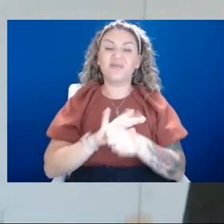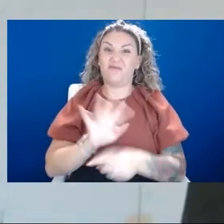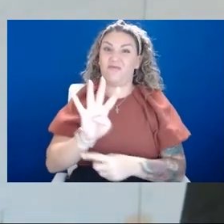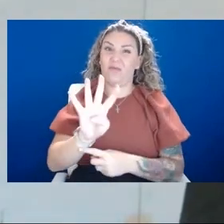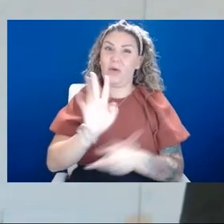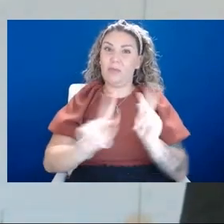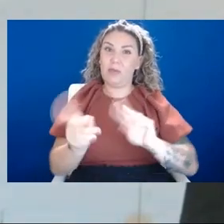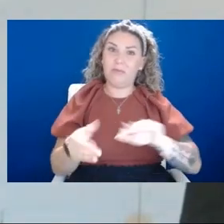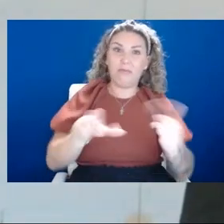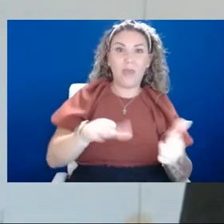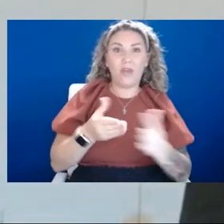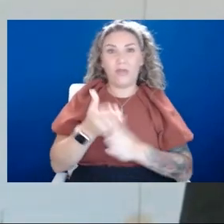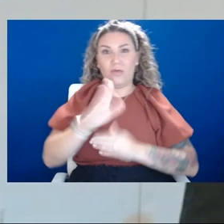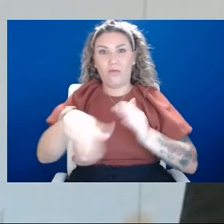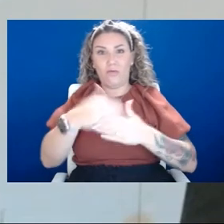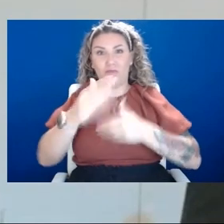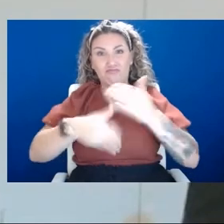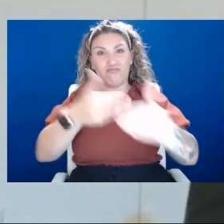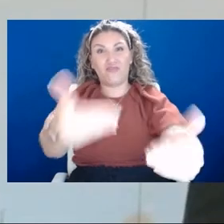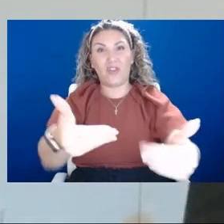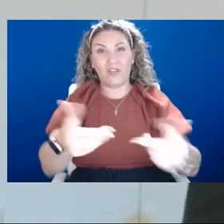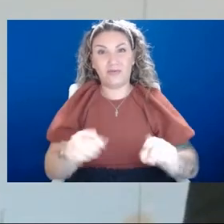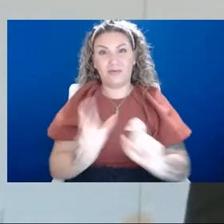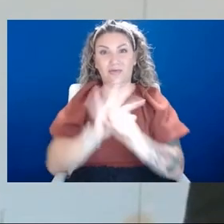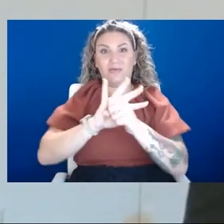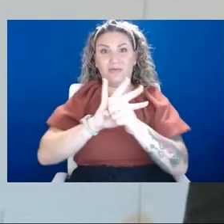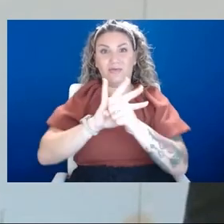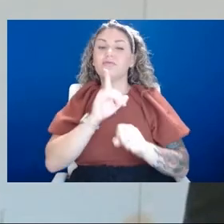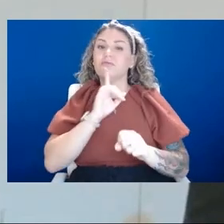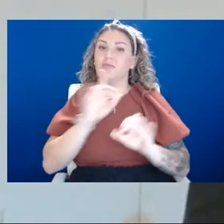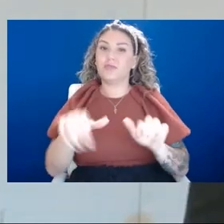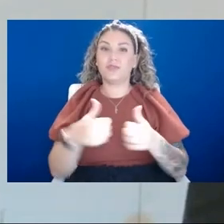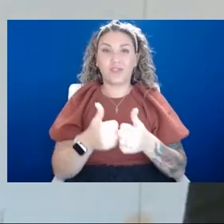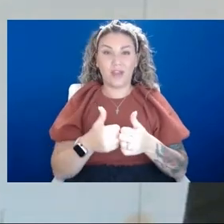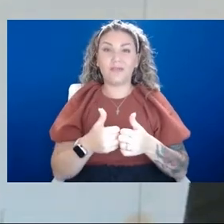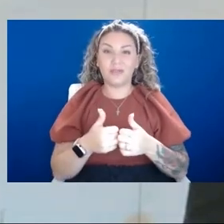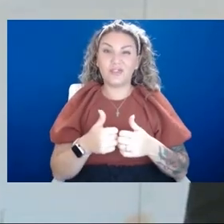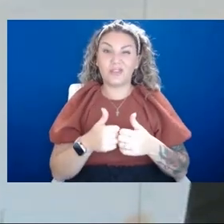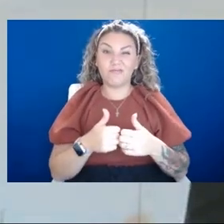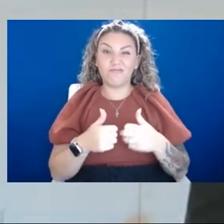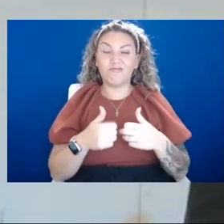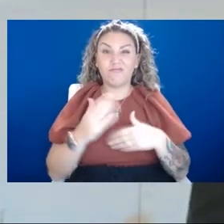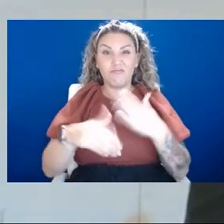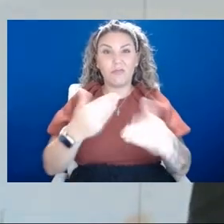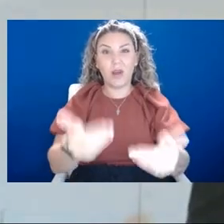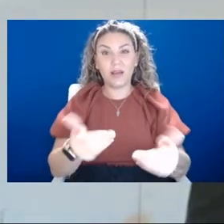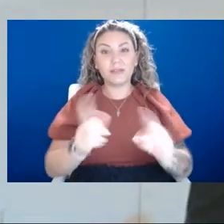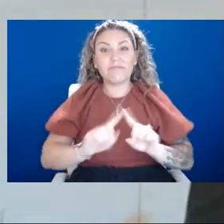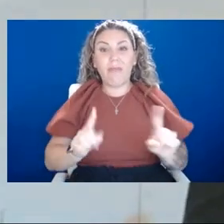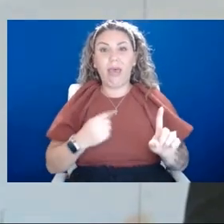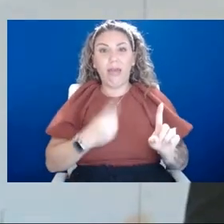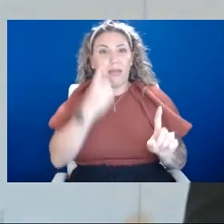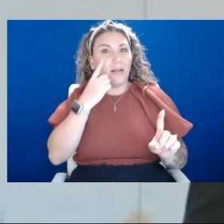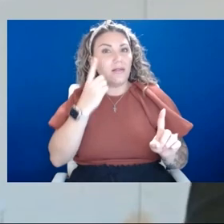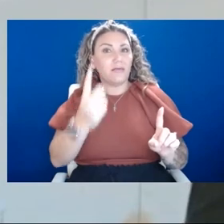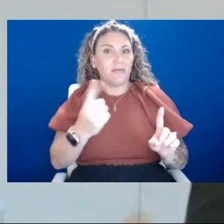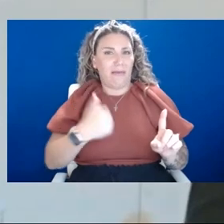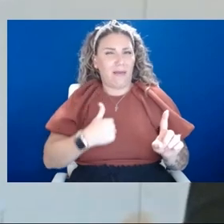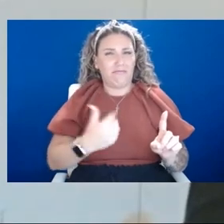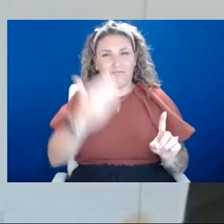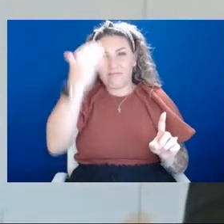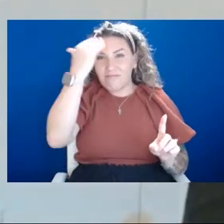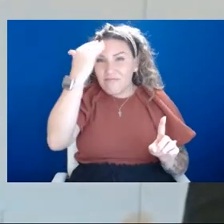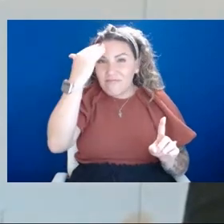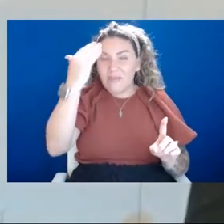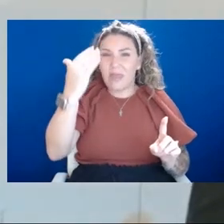so um yeah it's it's it's been a very challenging uh process but I think the fact that that I'm aware of therapy I'm